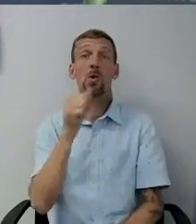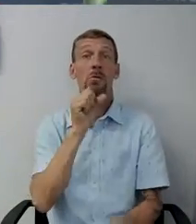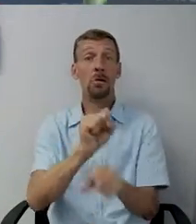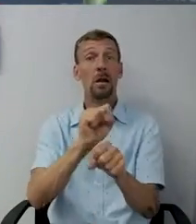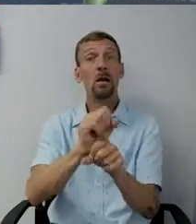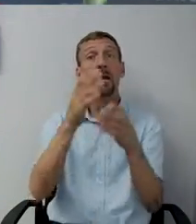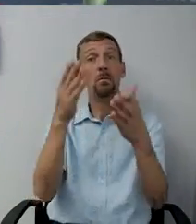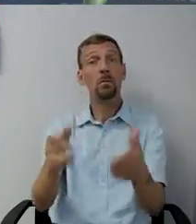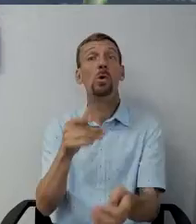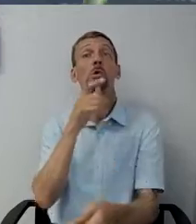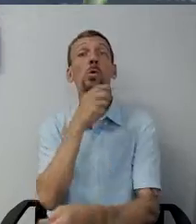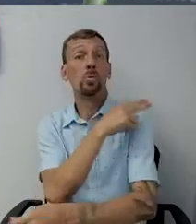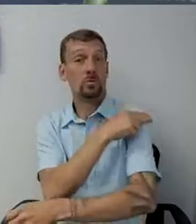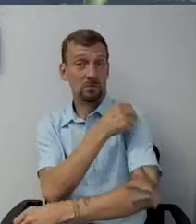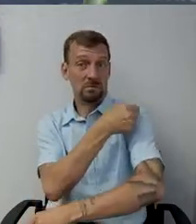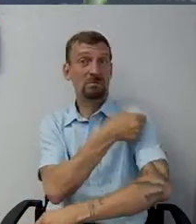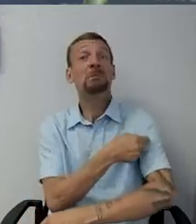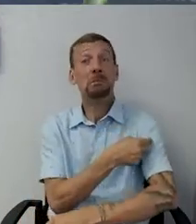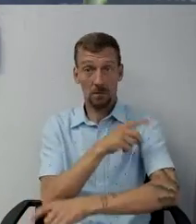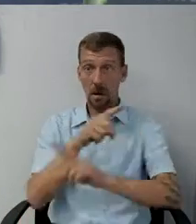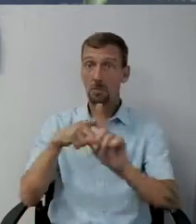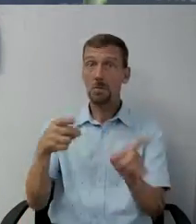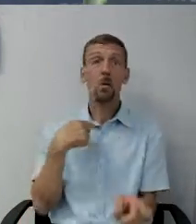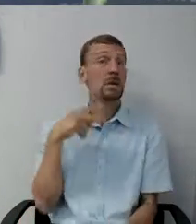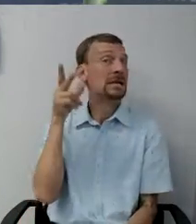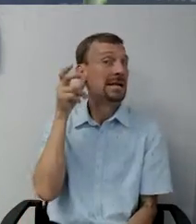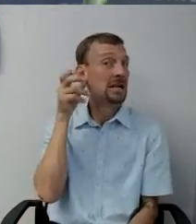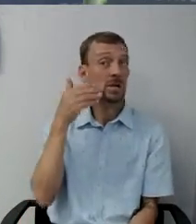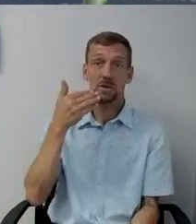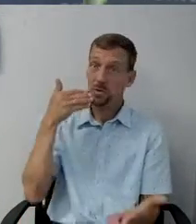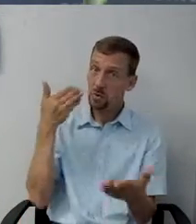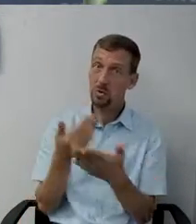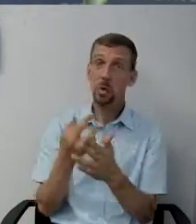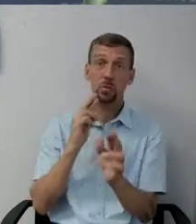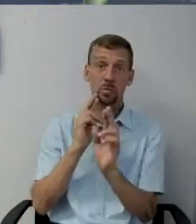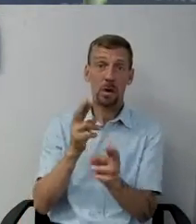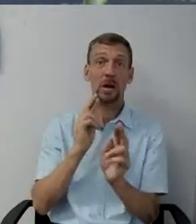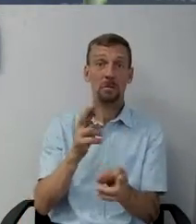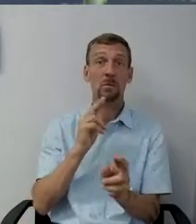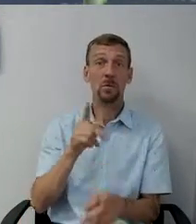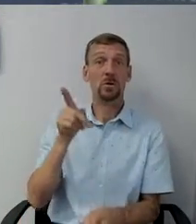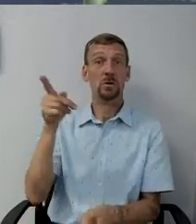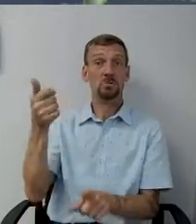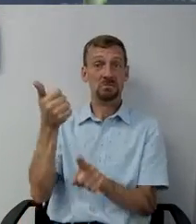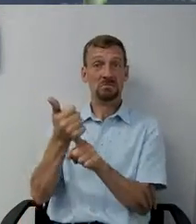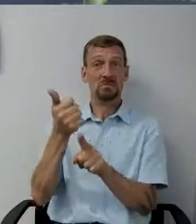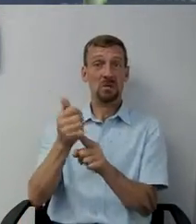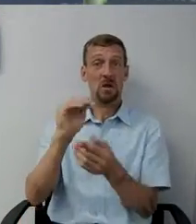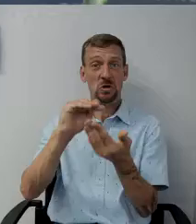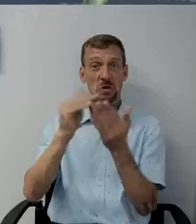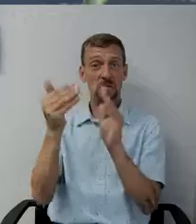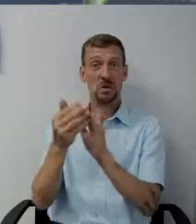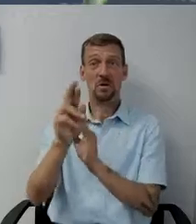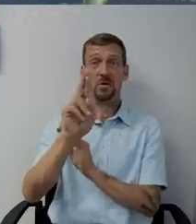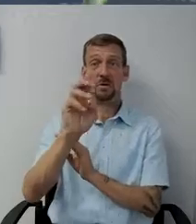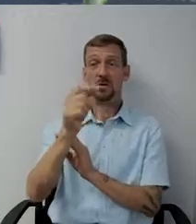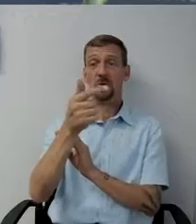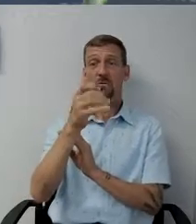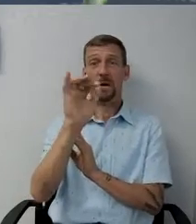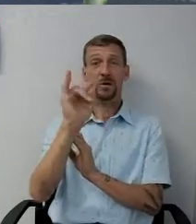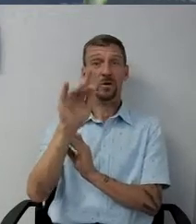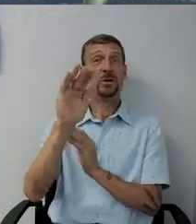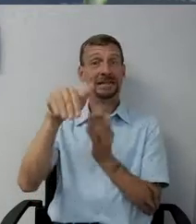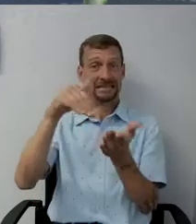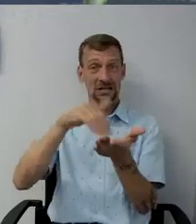hospitalized, but we're hearing some really good reports. Okay. She's up at Community Regional Medical Center. Unfortunately, she's